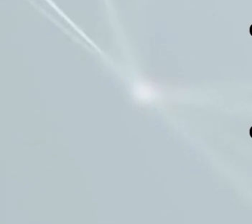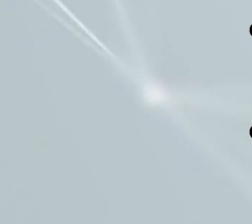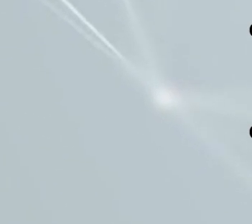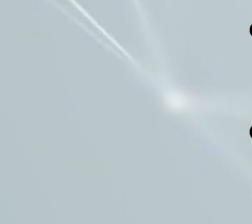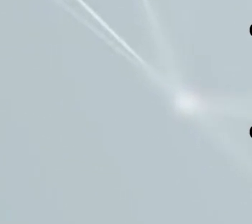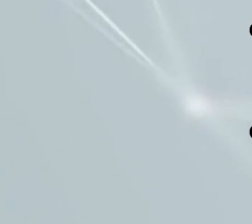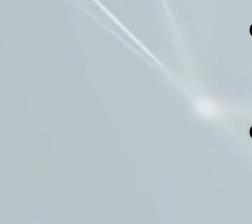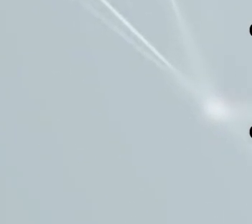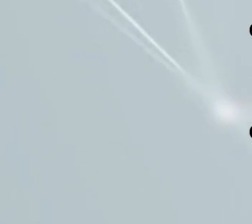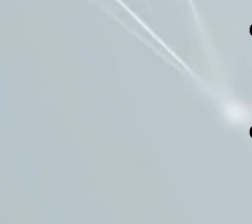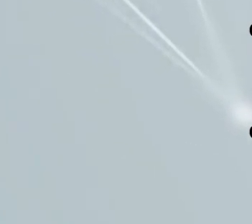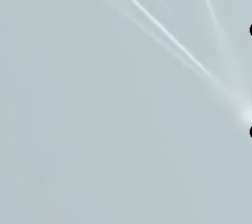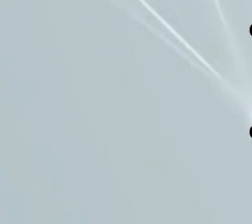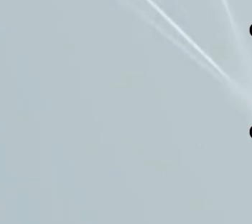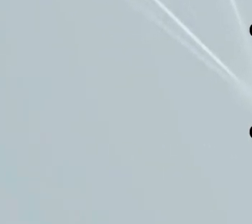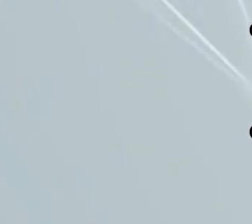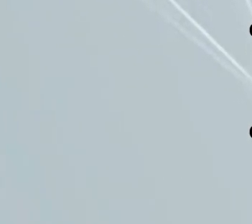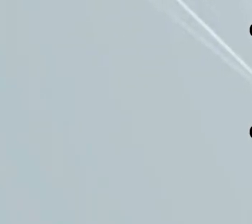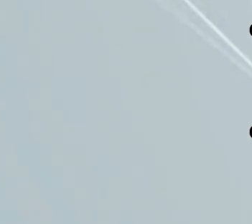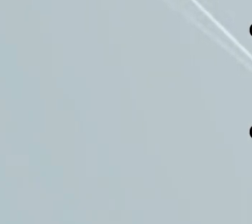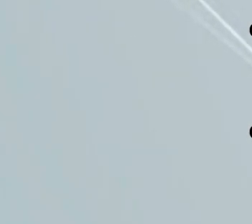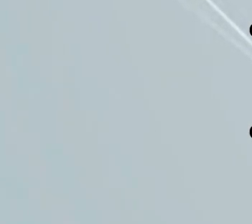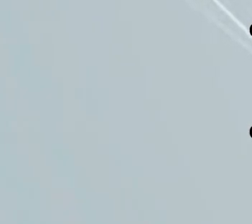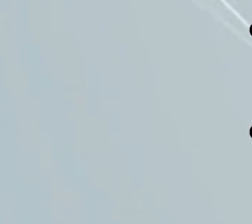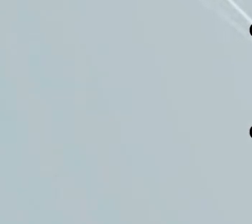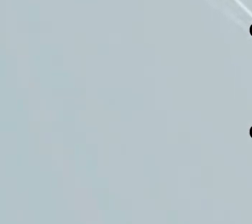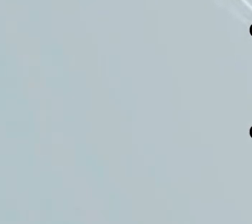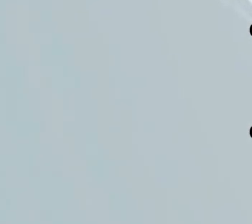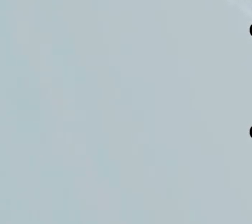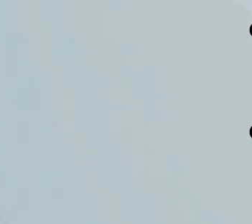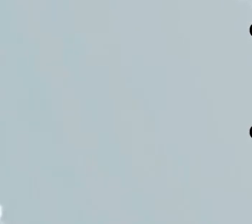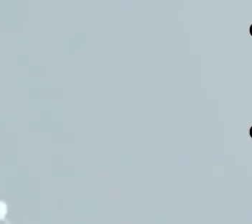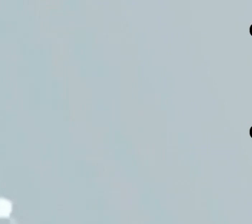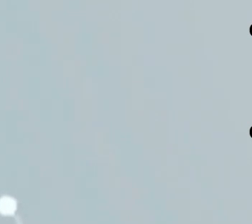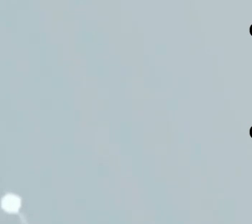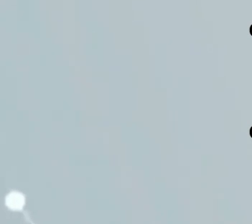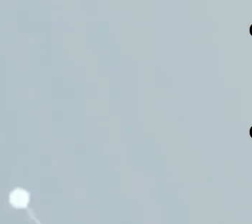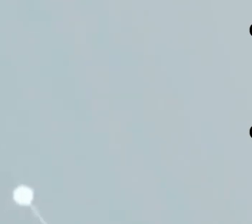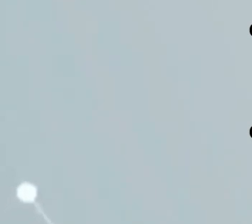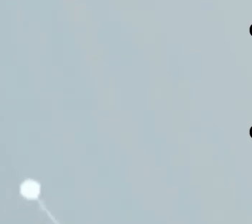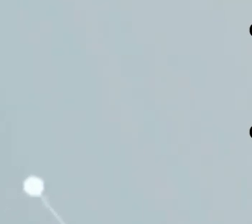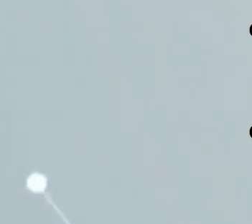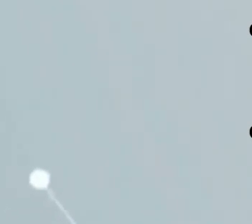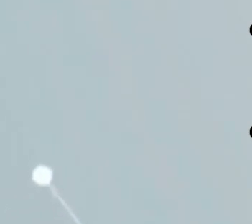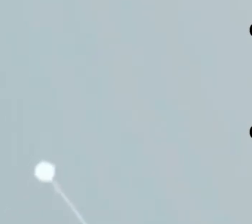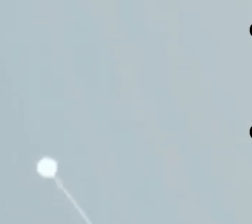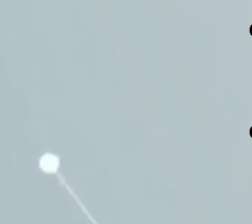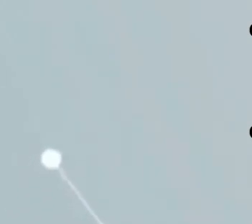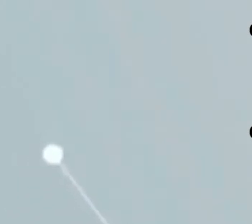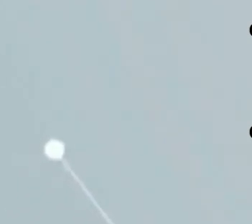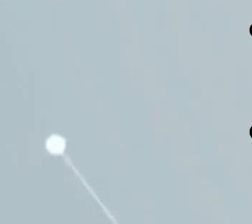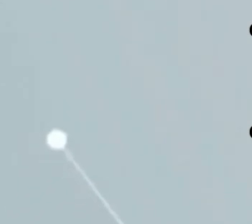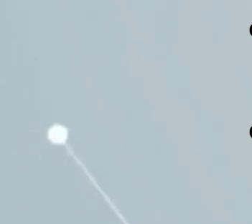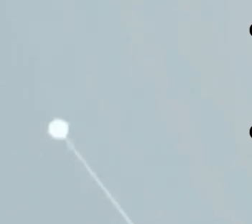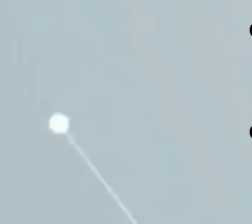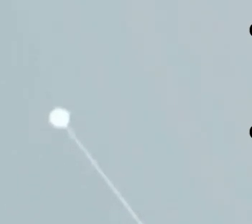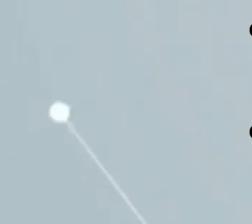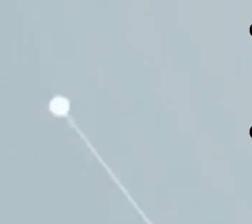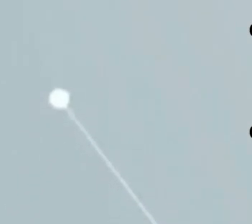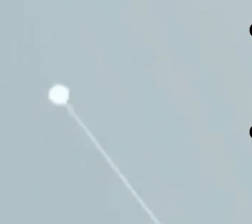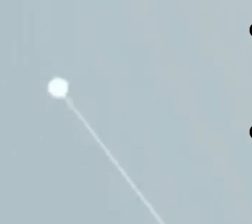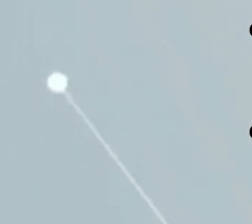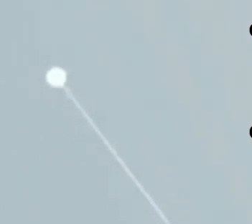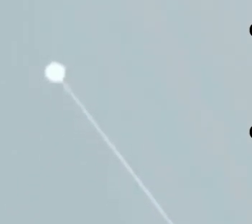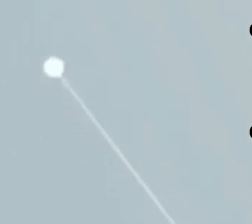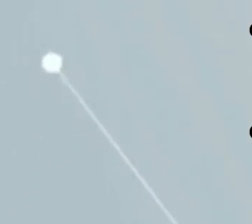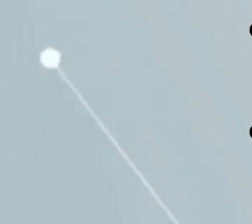that prostate cancer is not one single disease, and because of that, there's not one treatment, because it's too many different